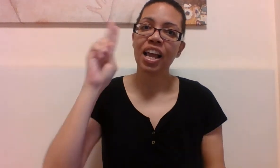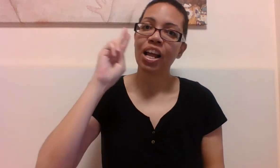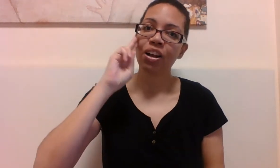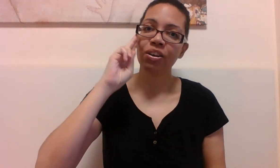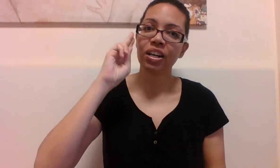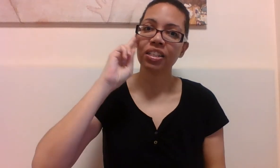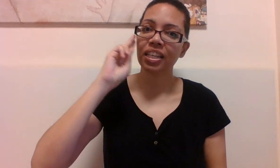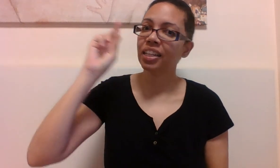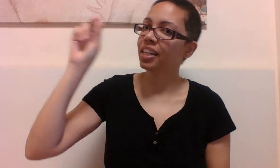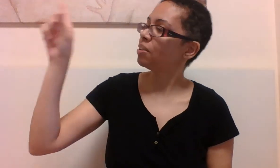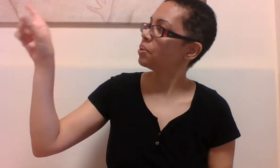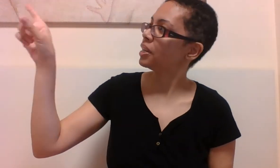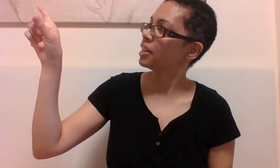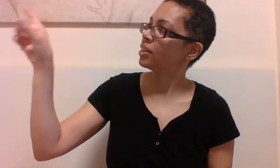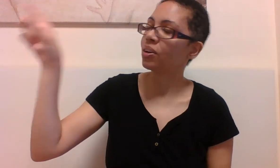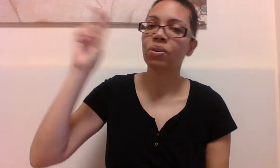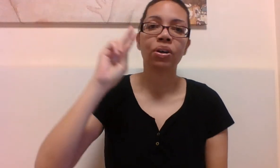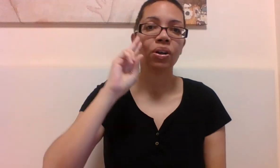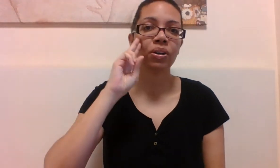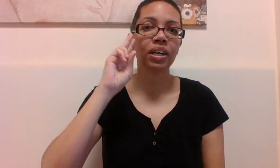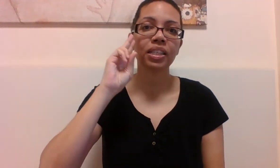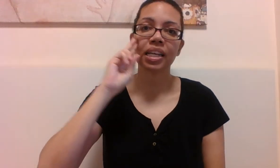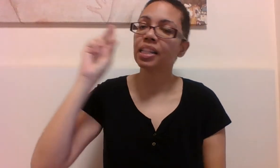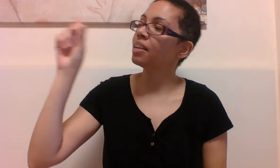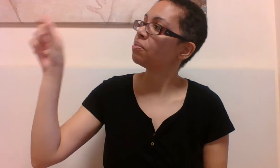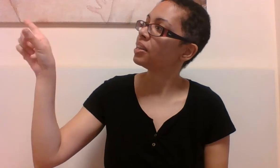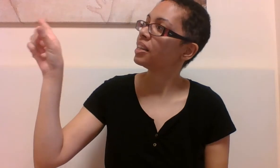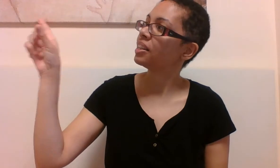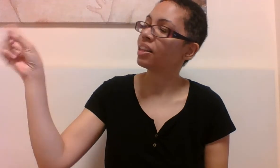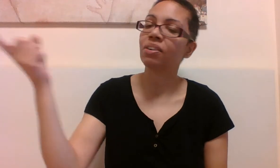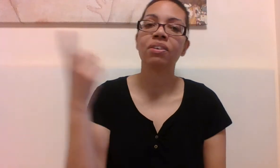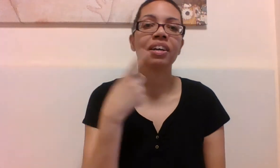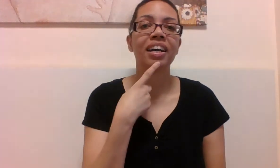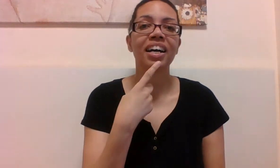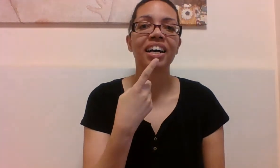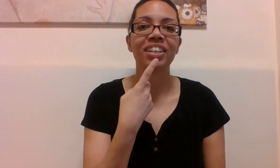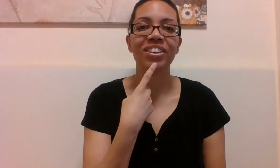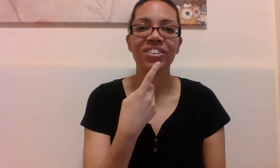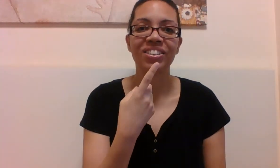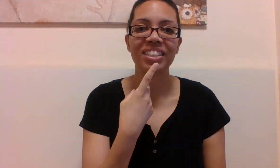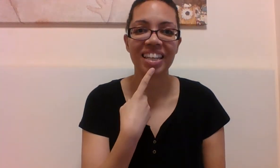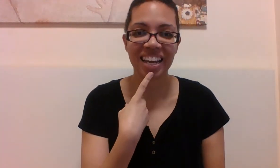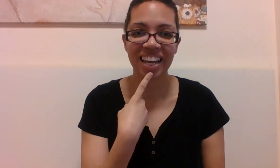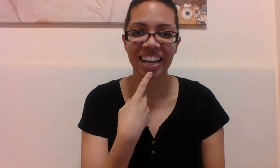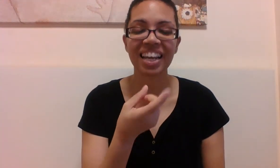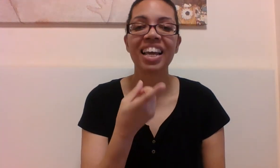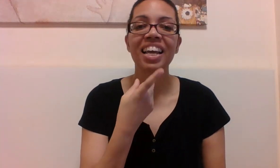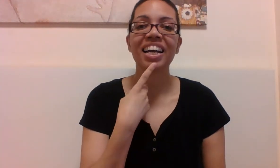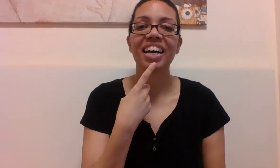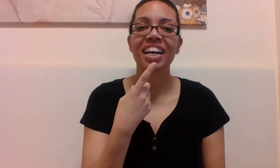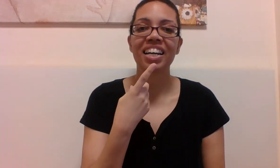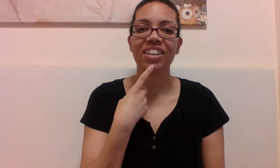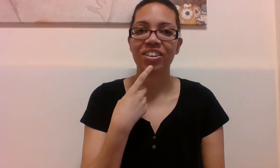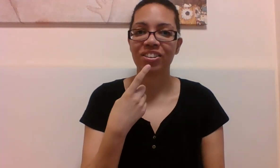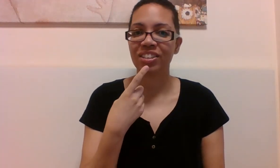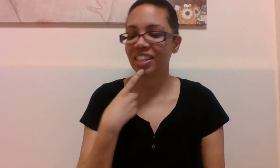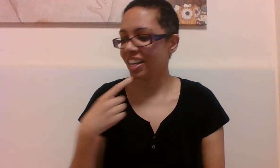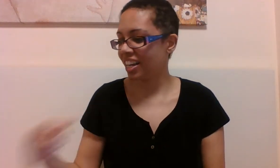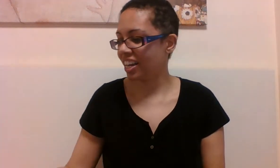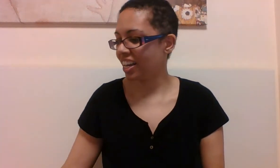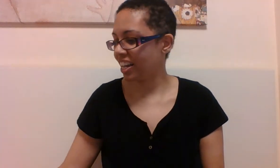today? Look outside the window. Look outside the window. Can you say? Can